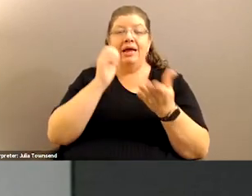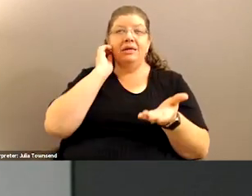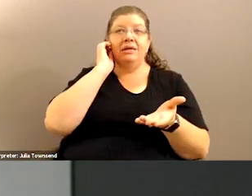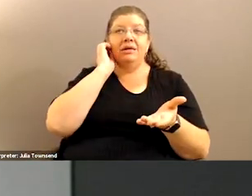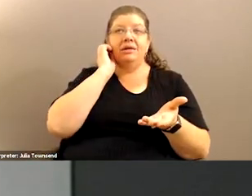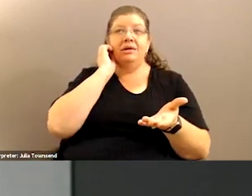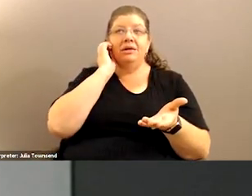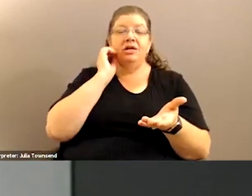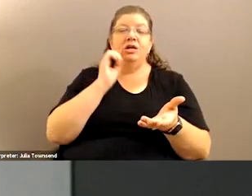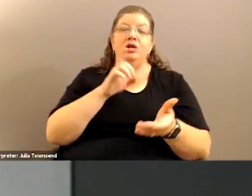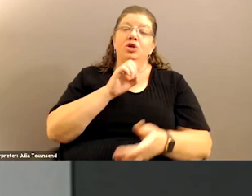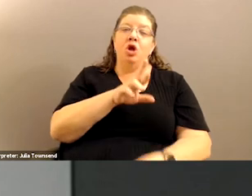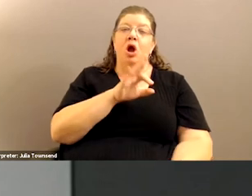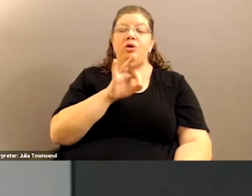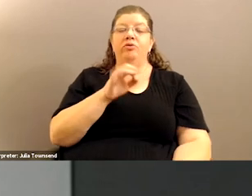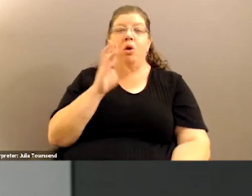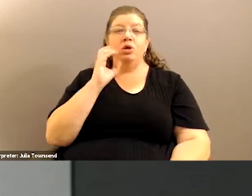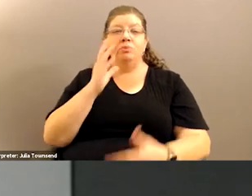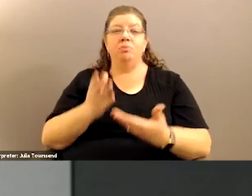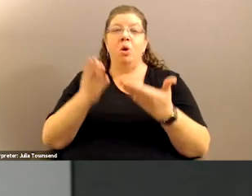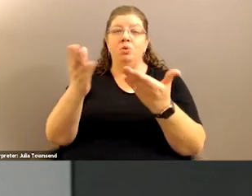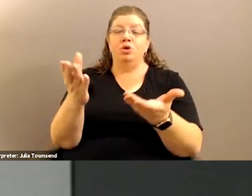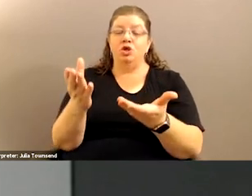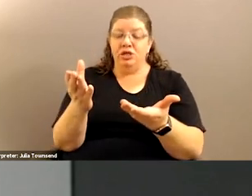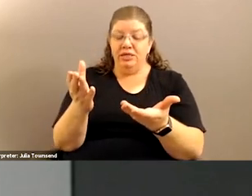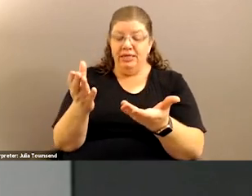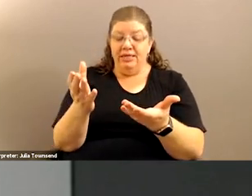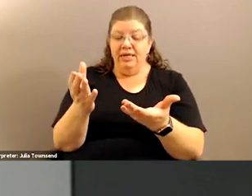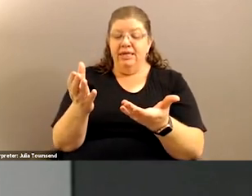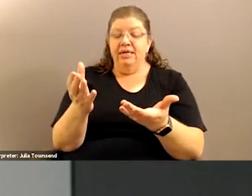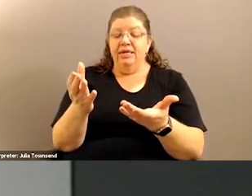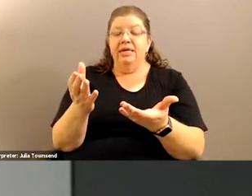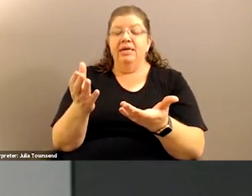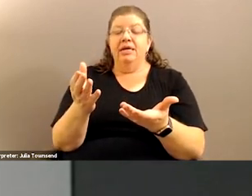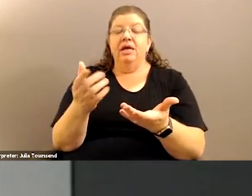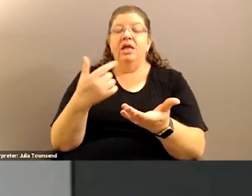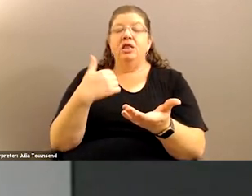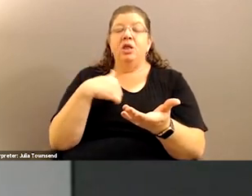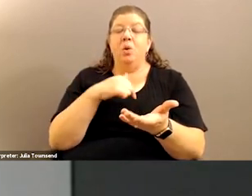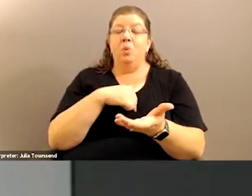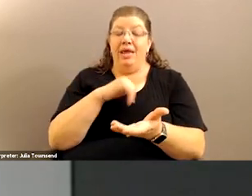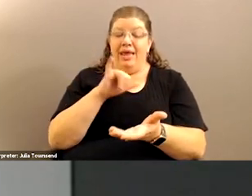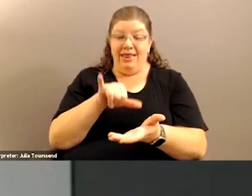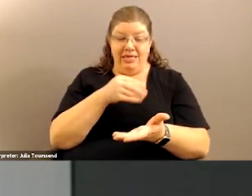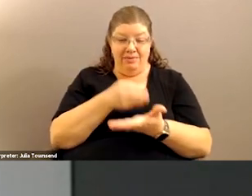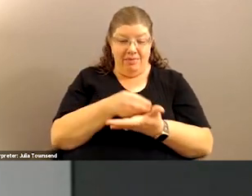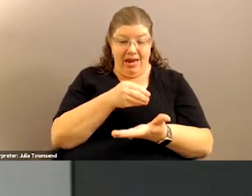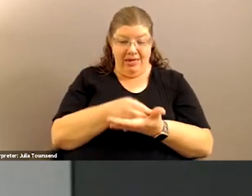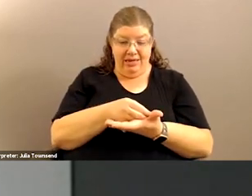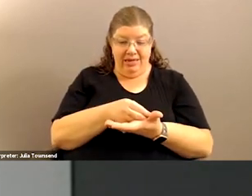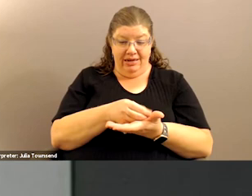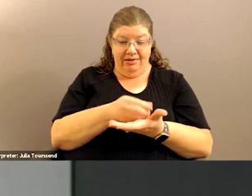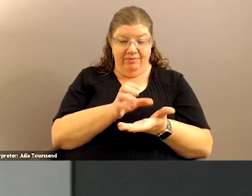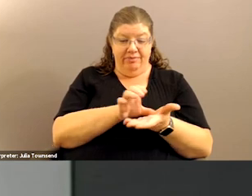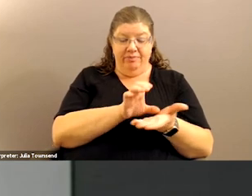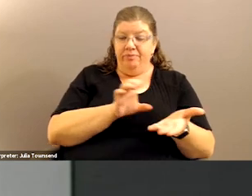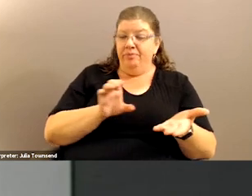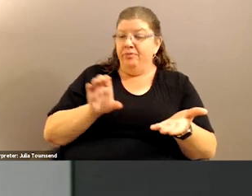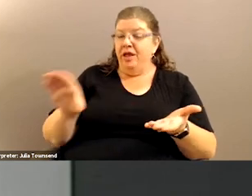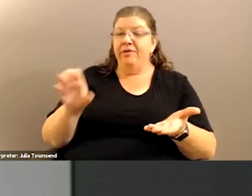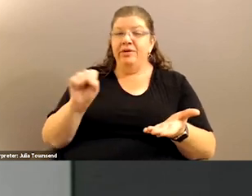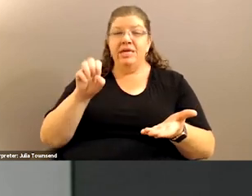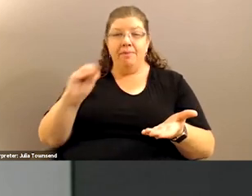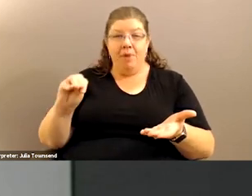ford's motion is that we allocate this money for san marcos for